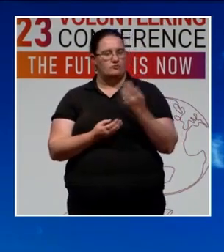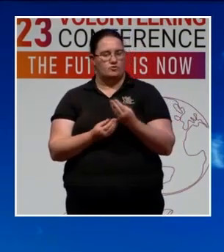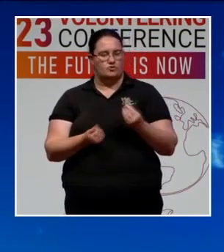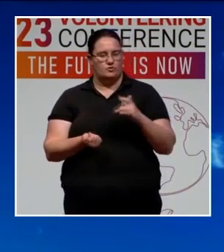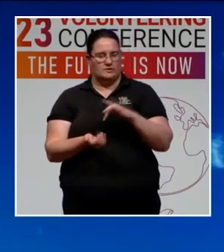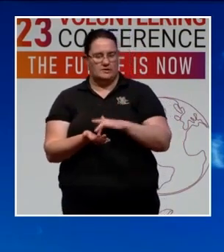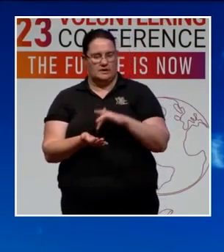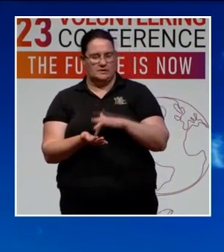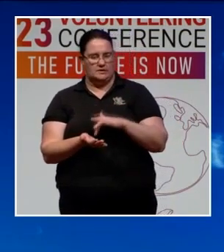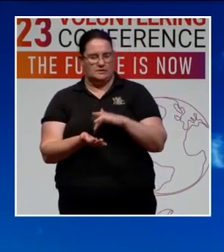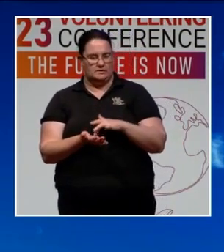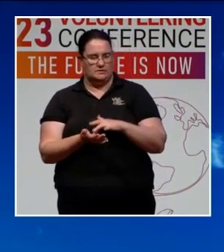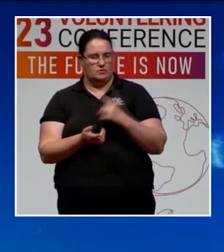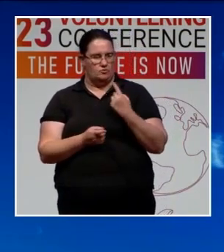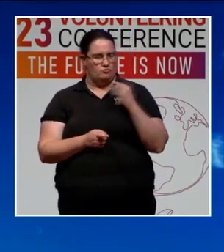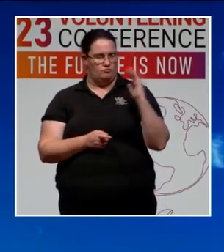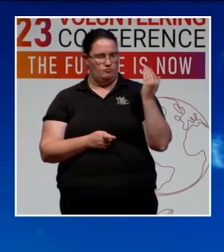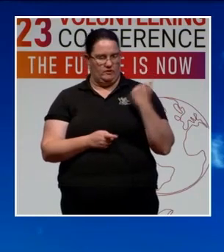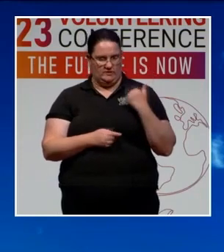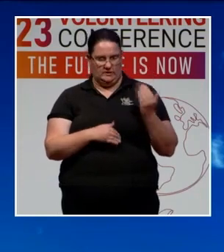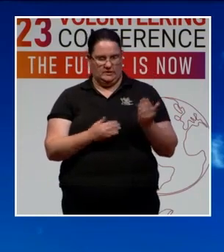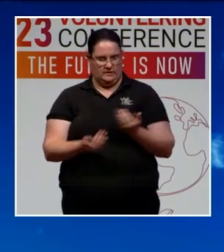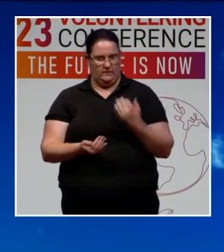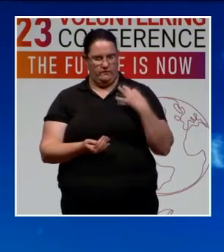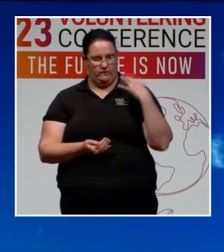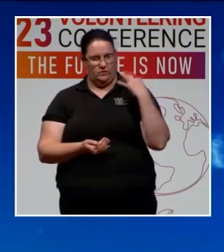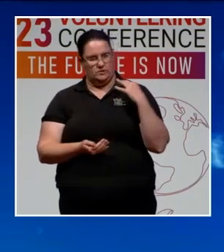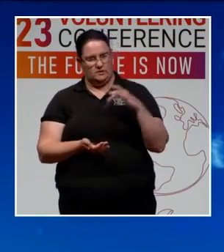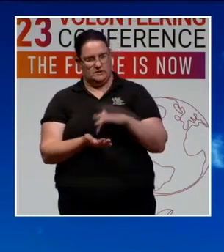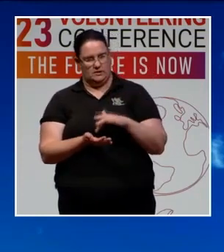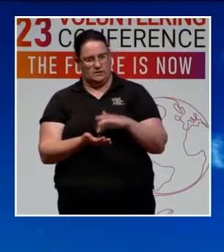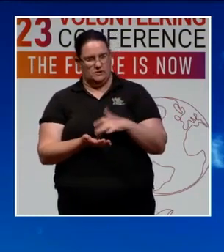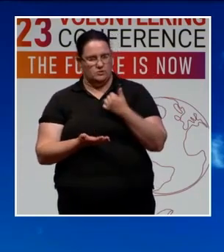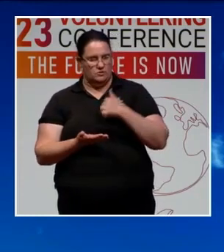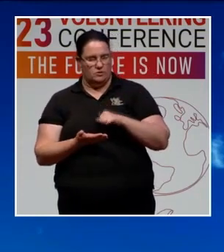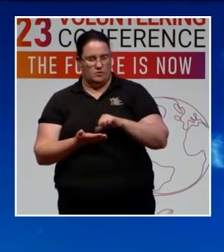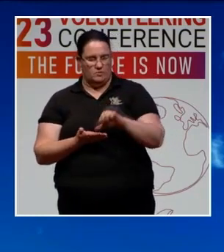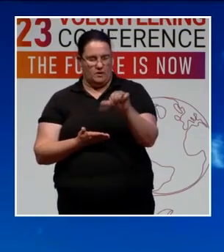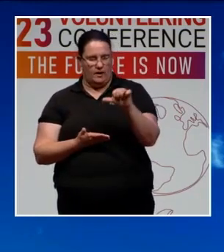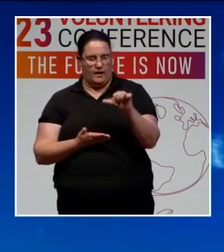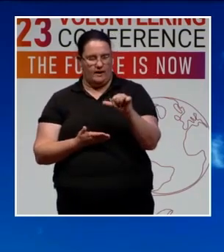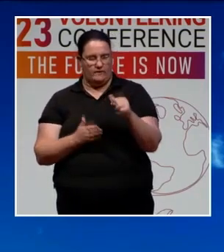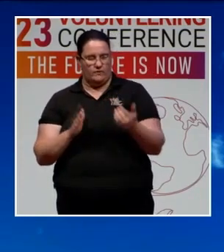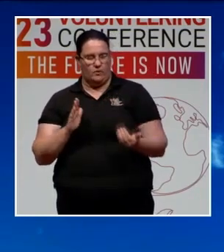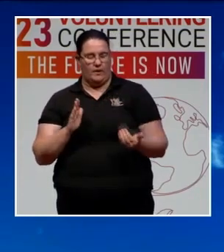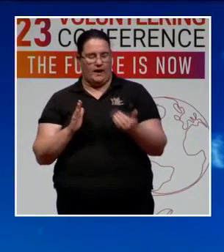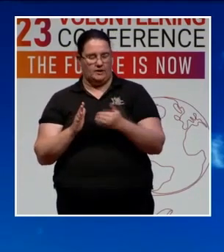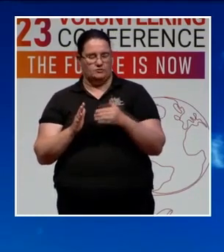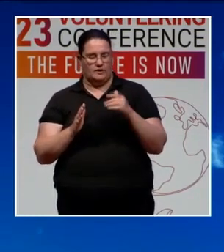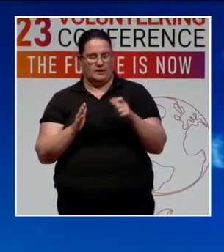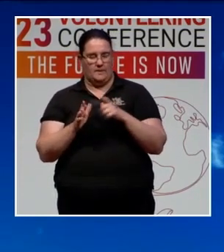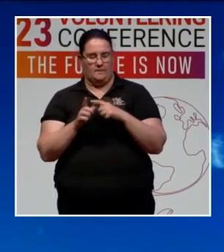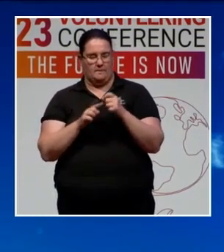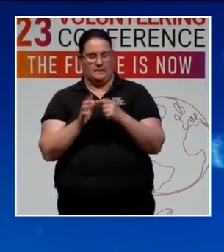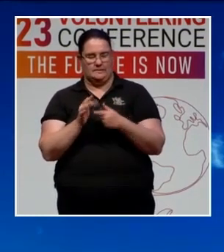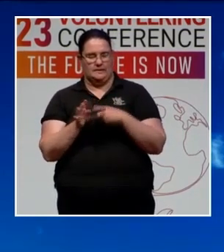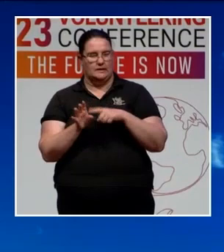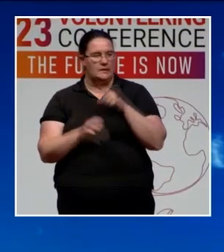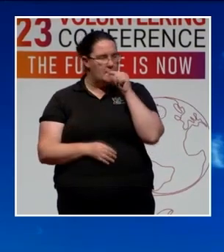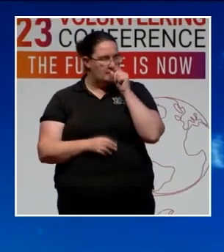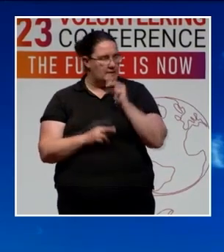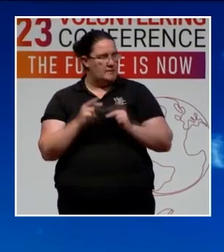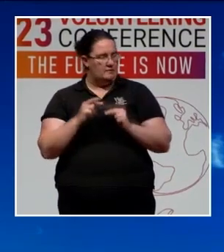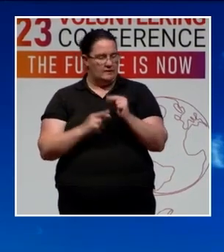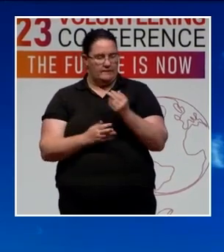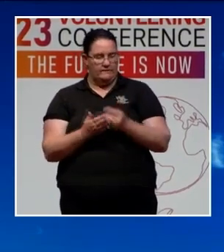previously delivered volunteer management activity to apply for the additional capacity building funding. I want to stress that this